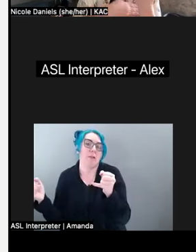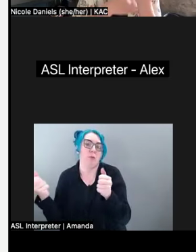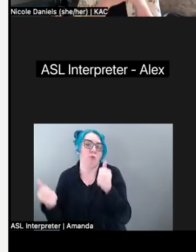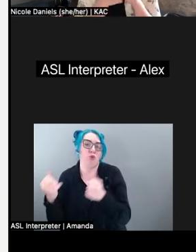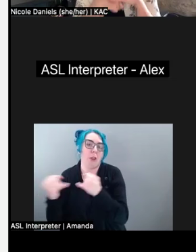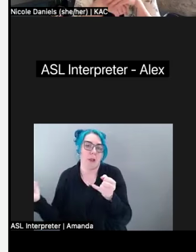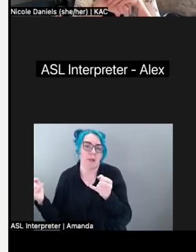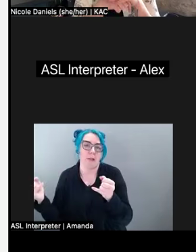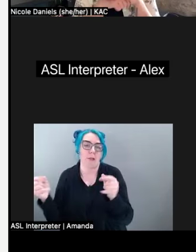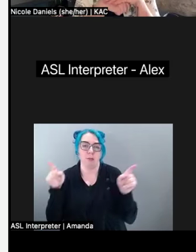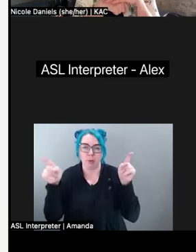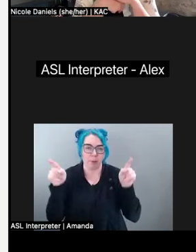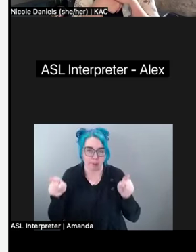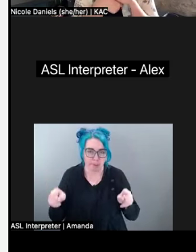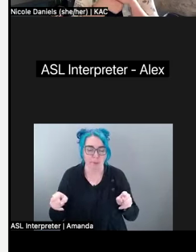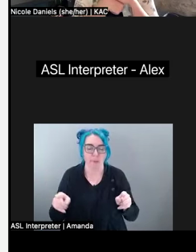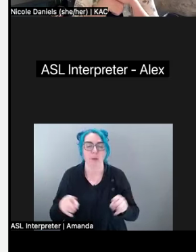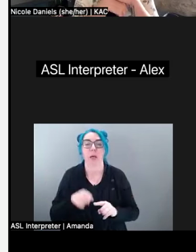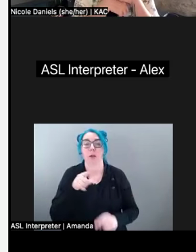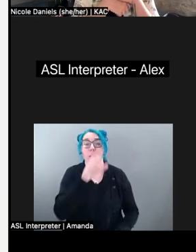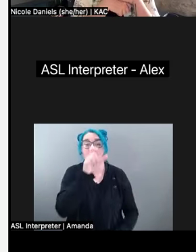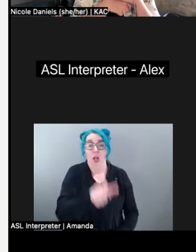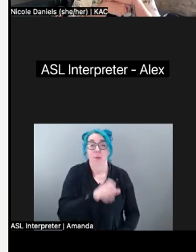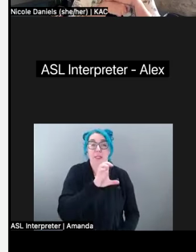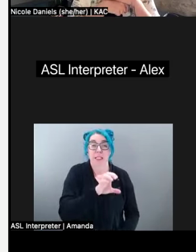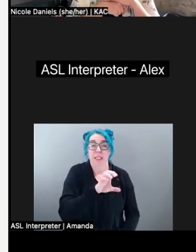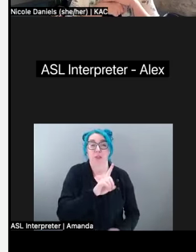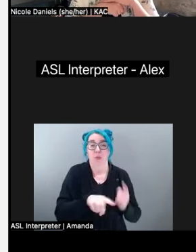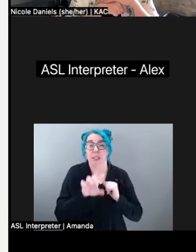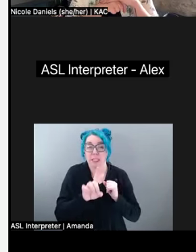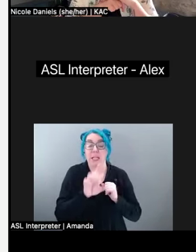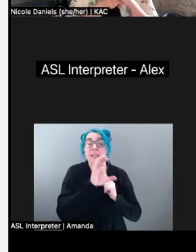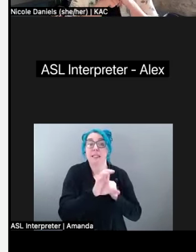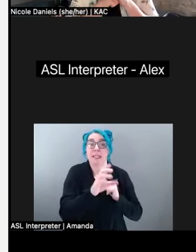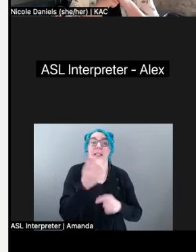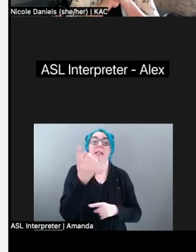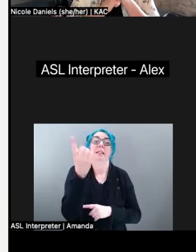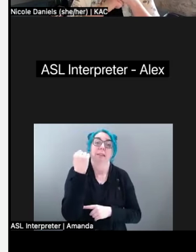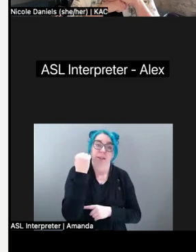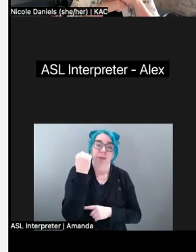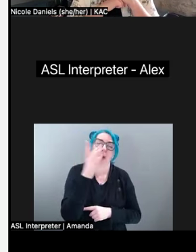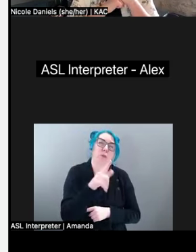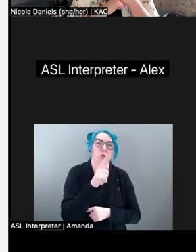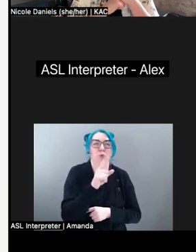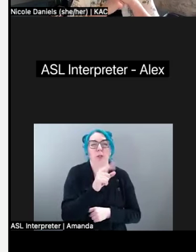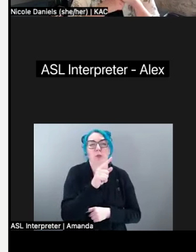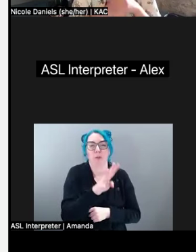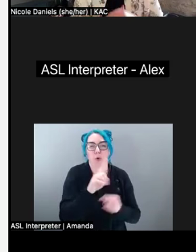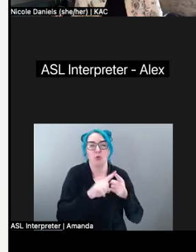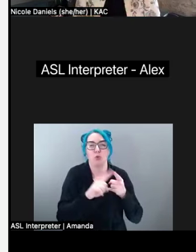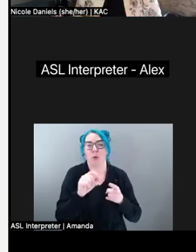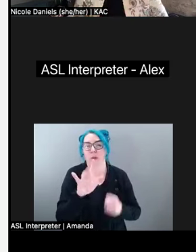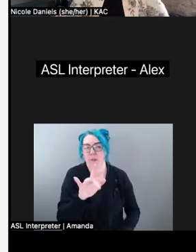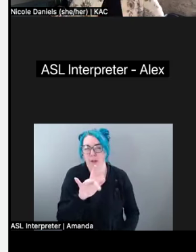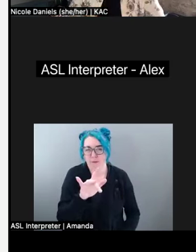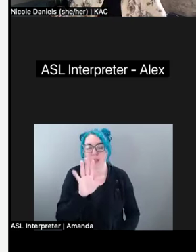out column C to D. So column C is your previous year, that's 2024 to 2025. Those will be your confirmed actuals as